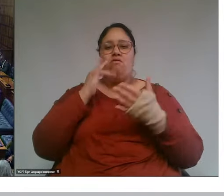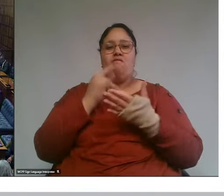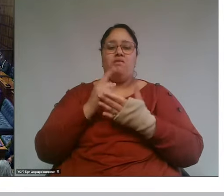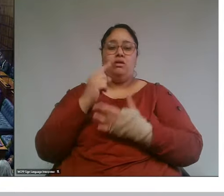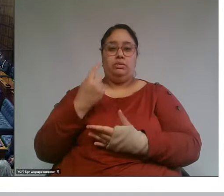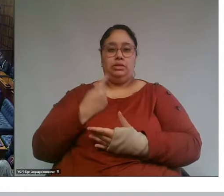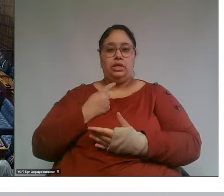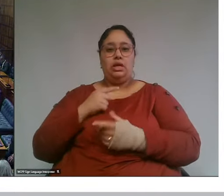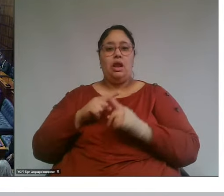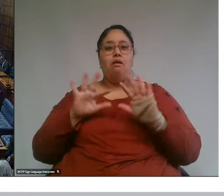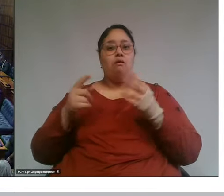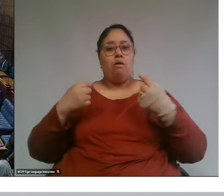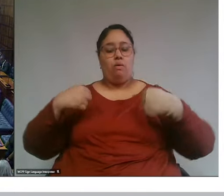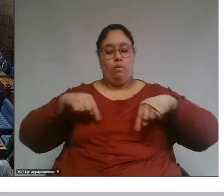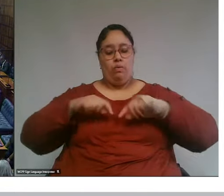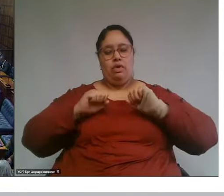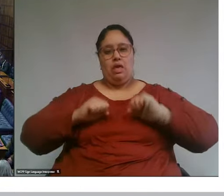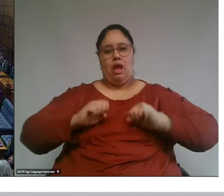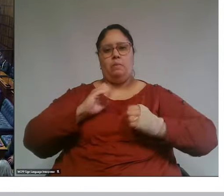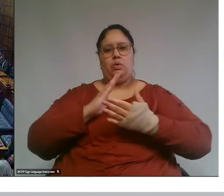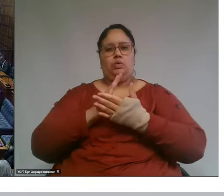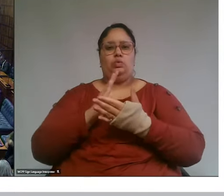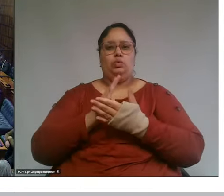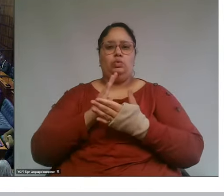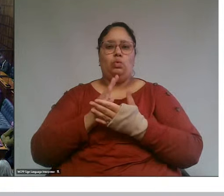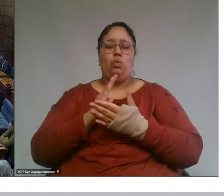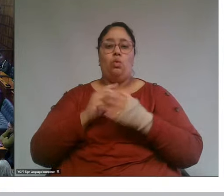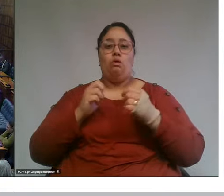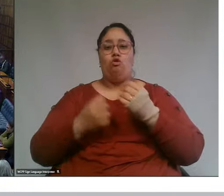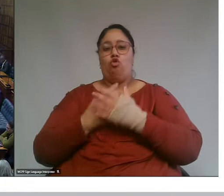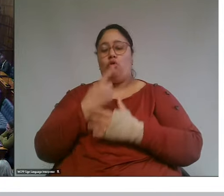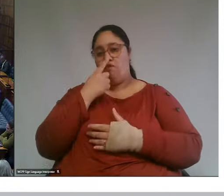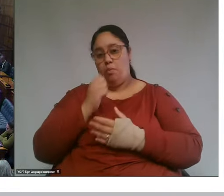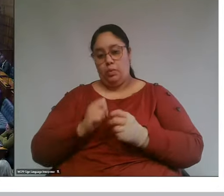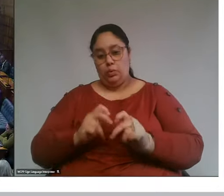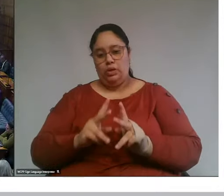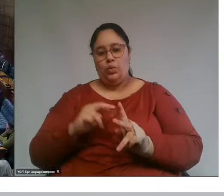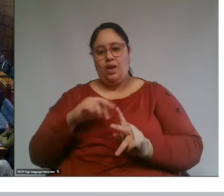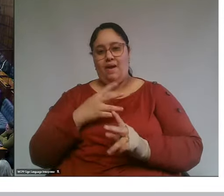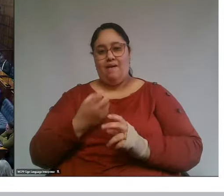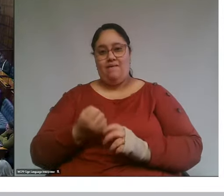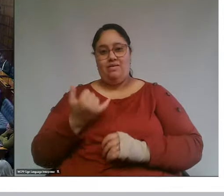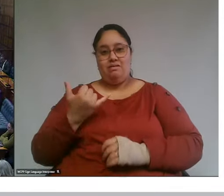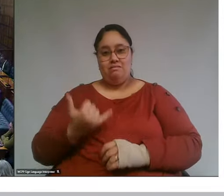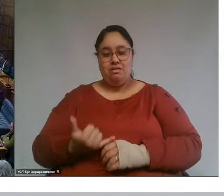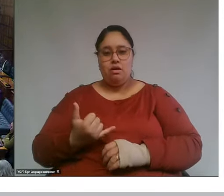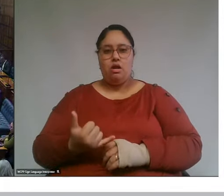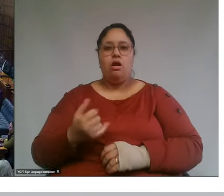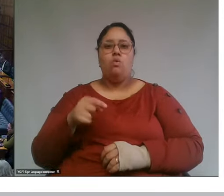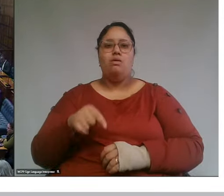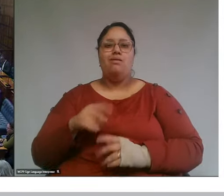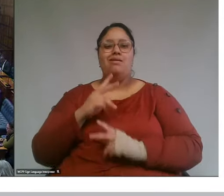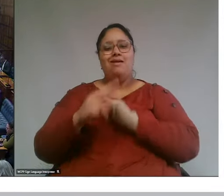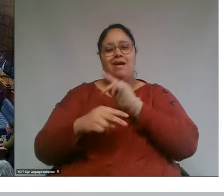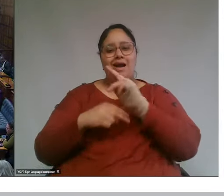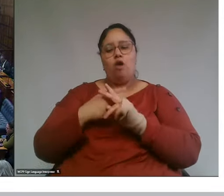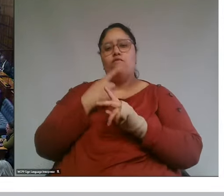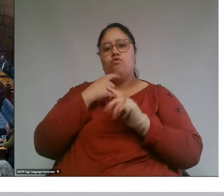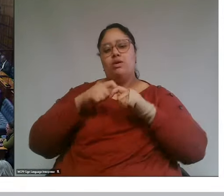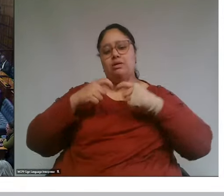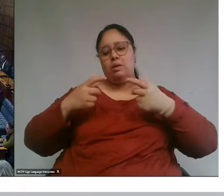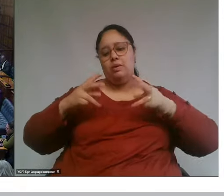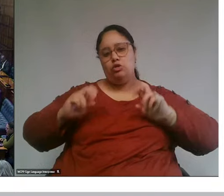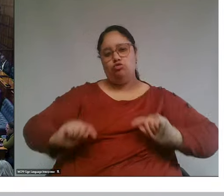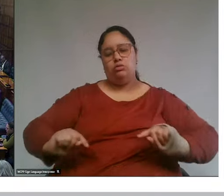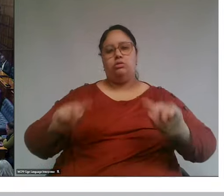um and so how do we then ensure that with this growth opportunity that we have at this point in time that these kind of red tape issues